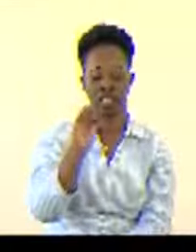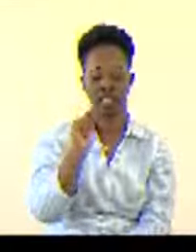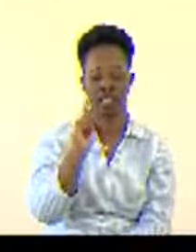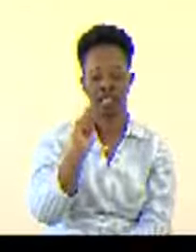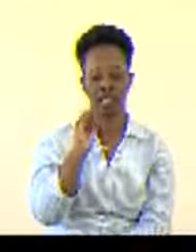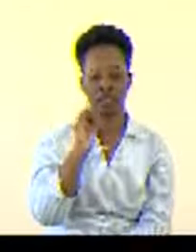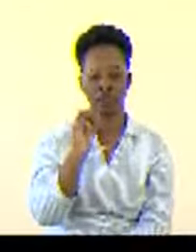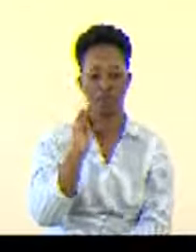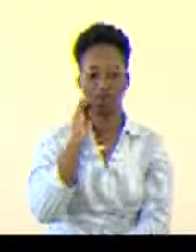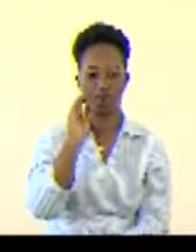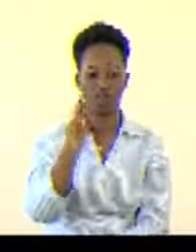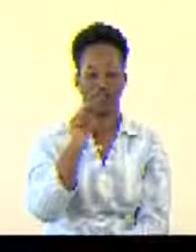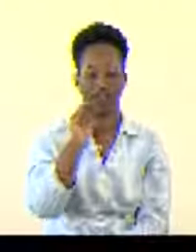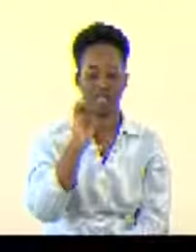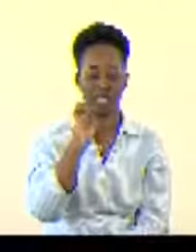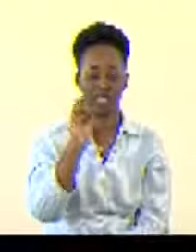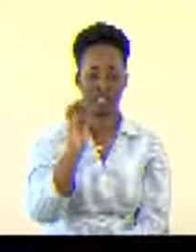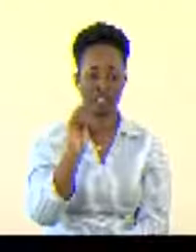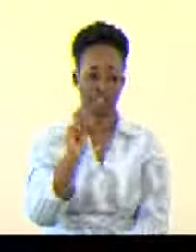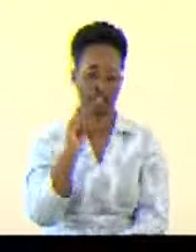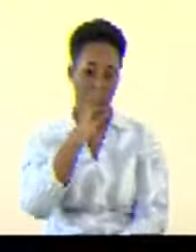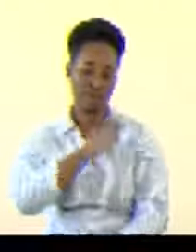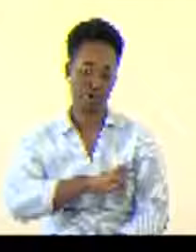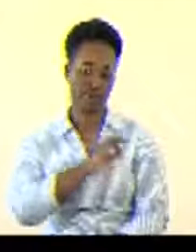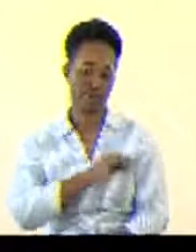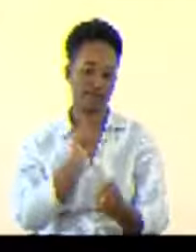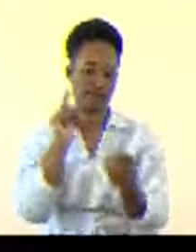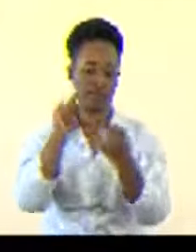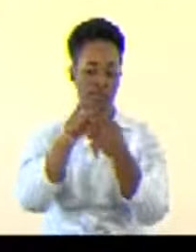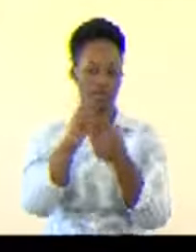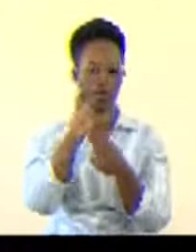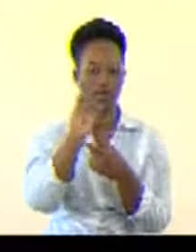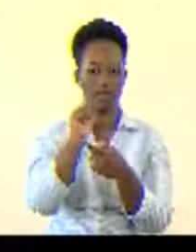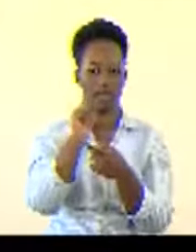capital invested or capital employed